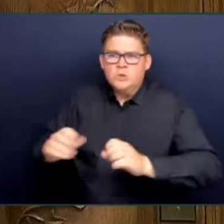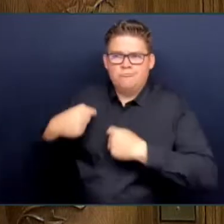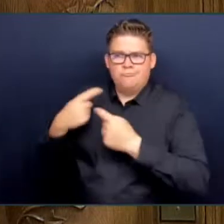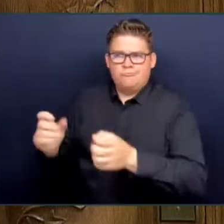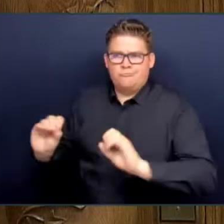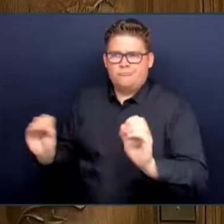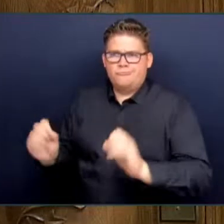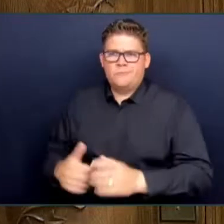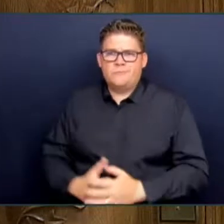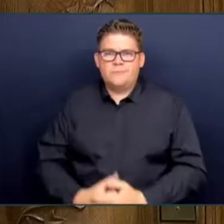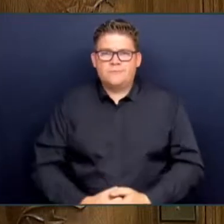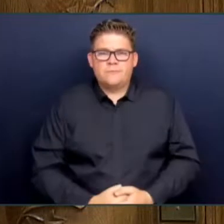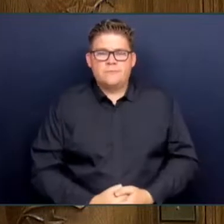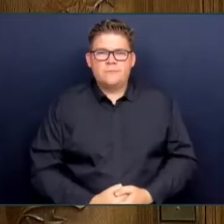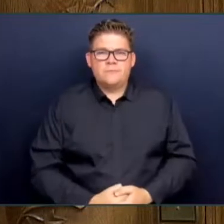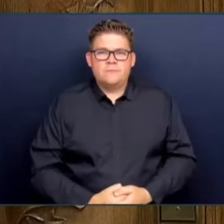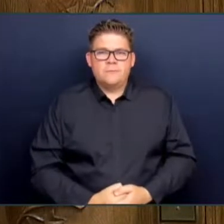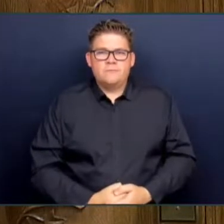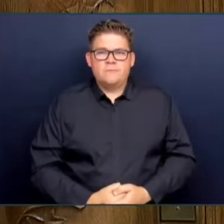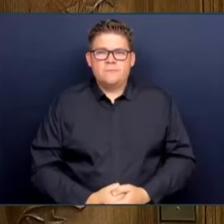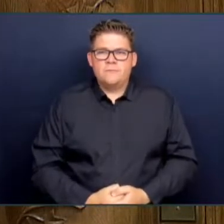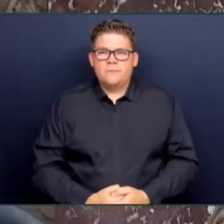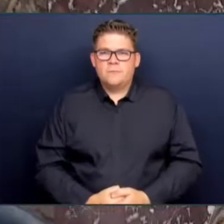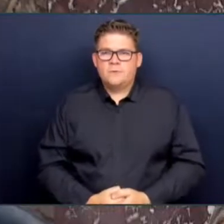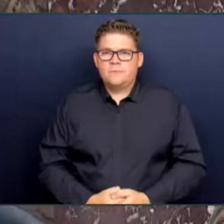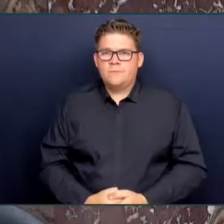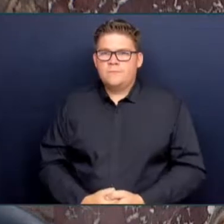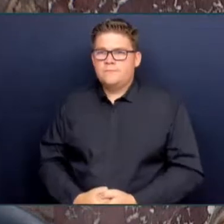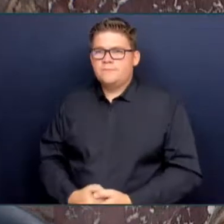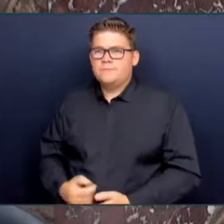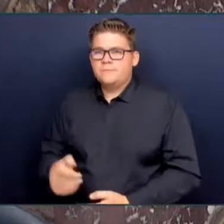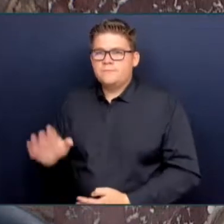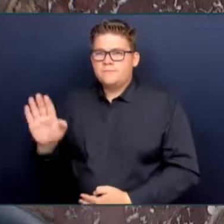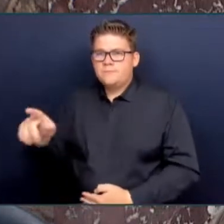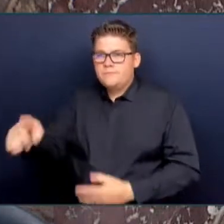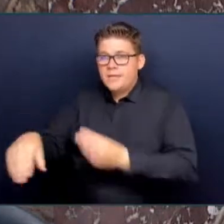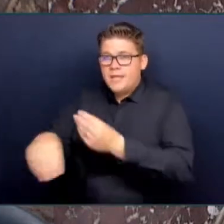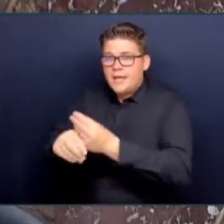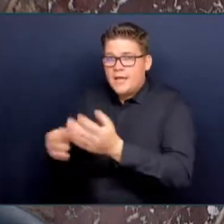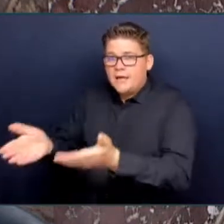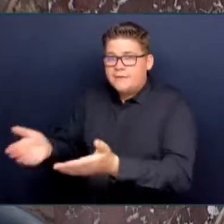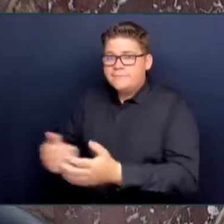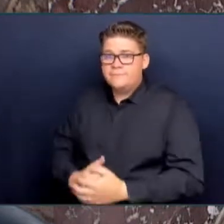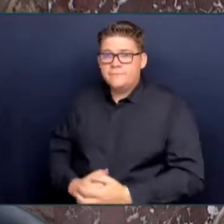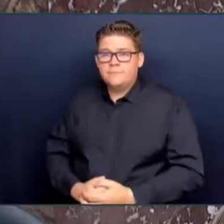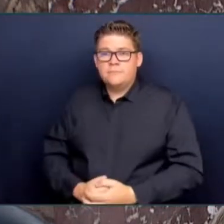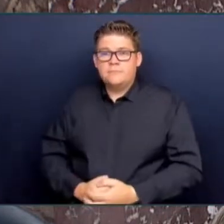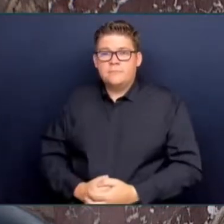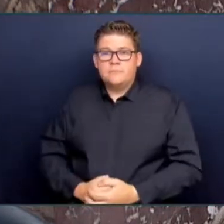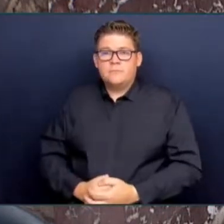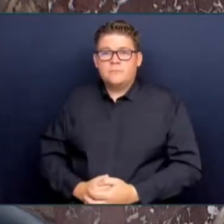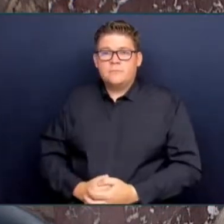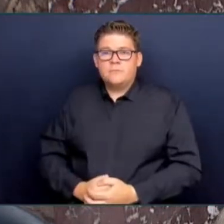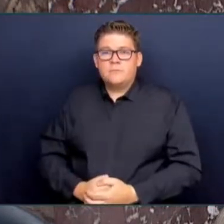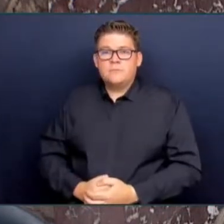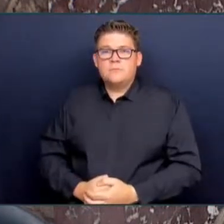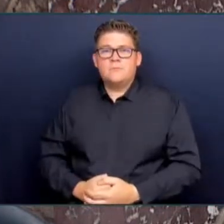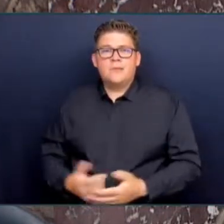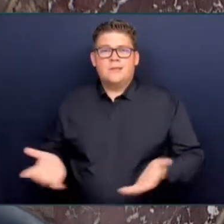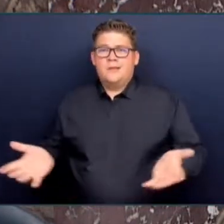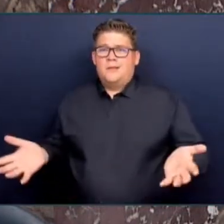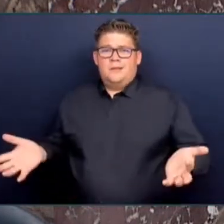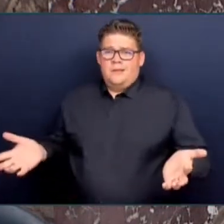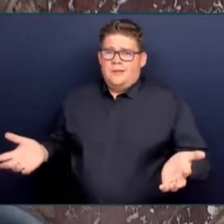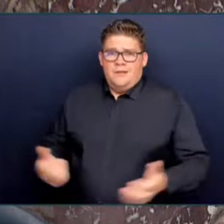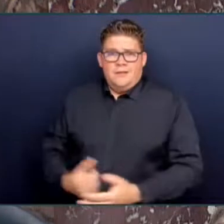Leader of the Official Opposition, supplemental. Well, Mr. Speaker, I don't know where to begin. Let me start with the